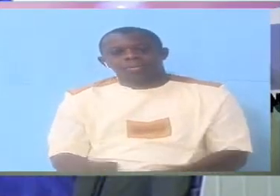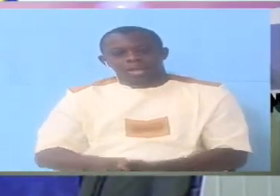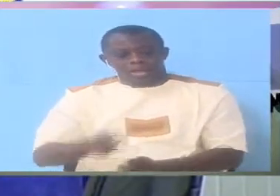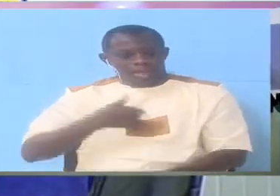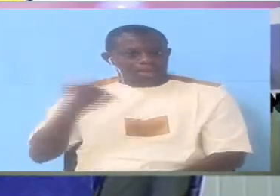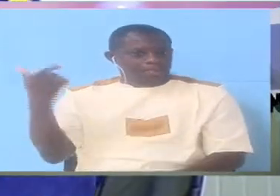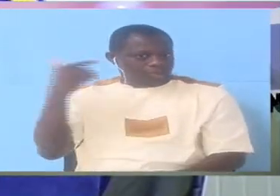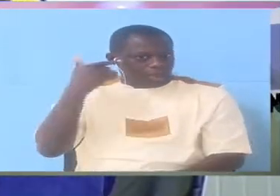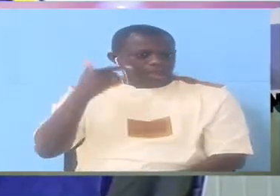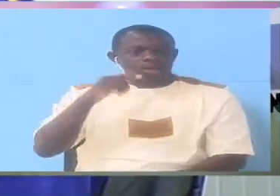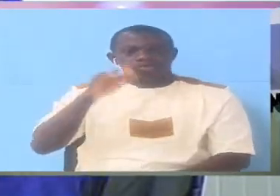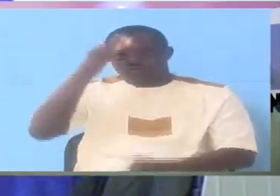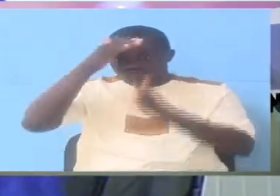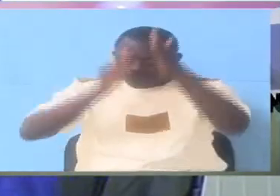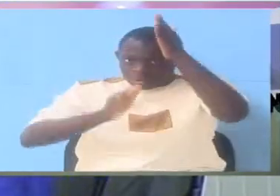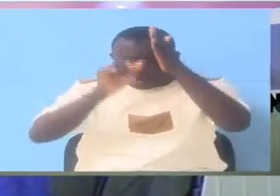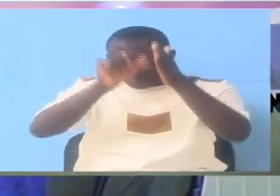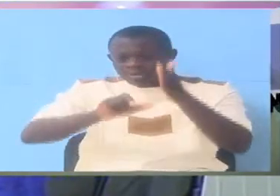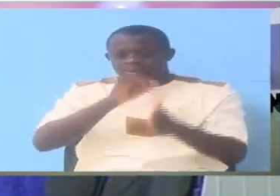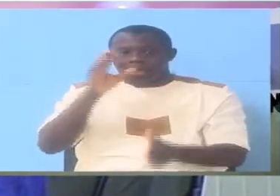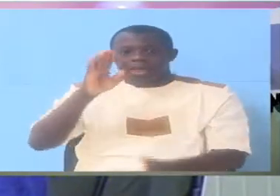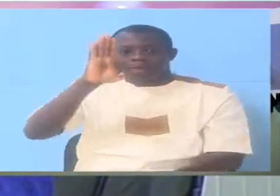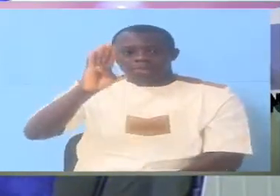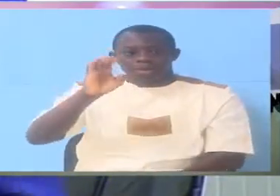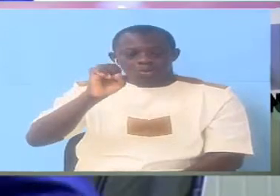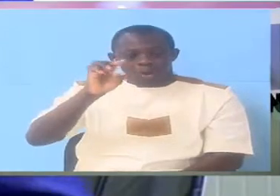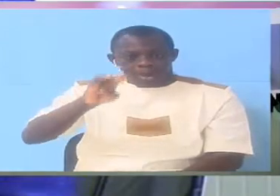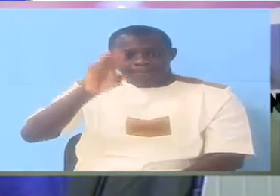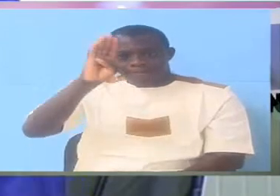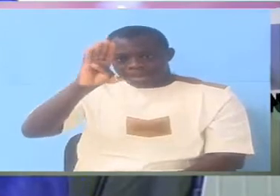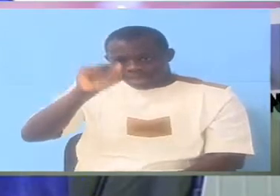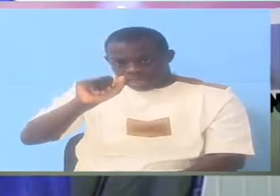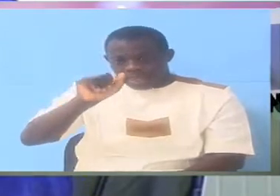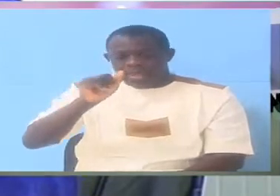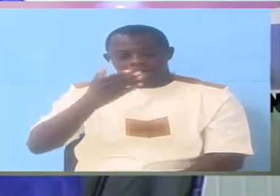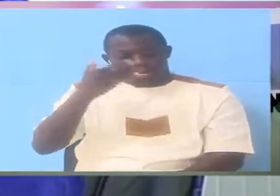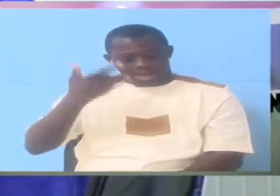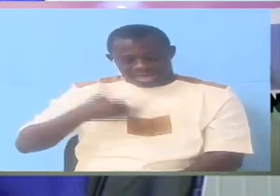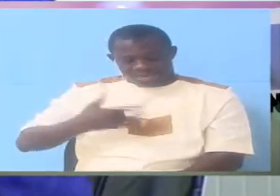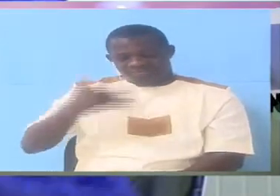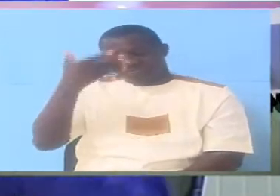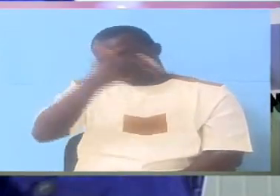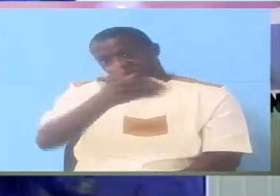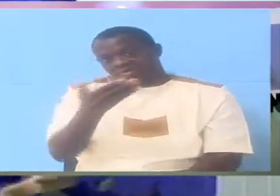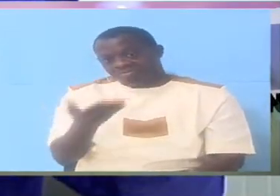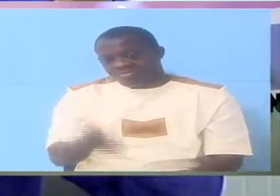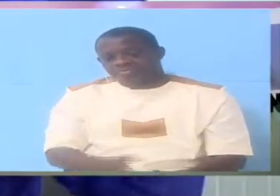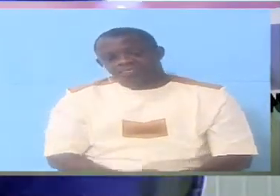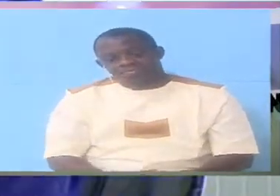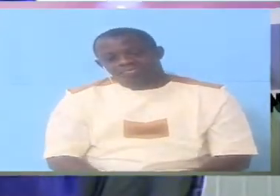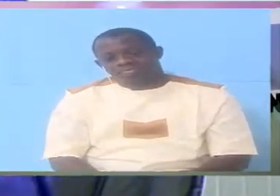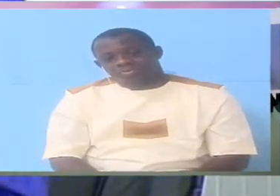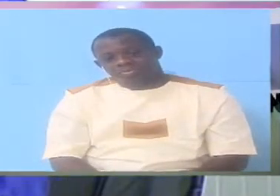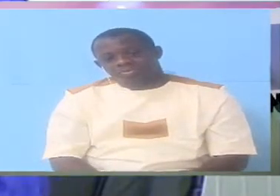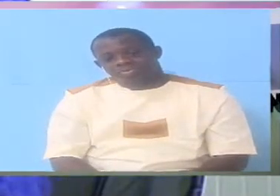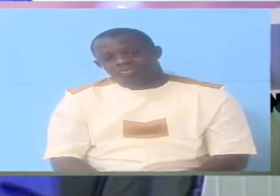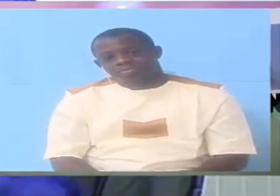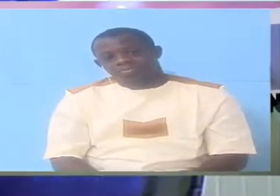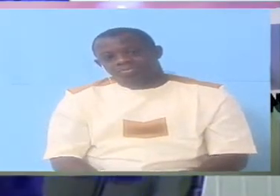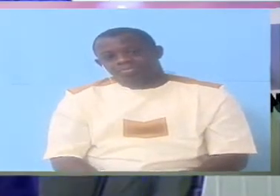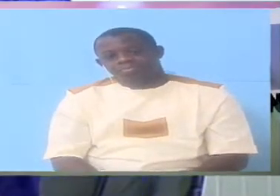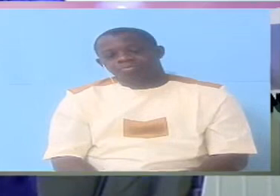I heard the soldiers saying that bombardier lives here. Bomber lives here. So,